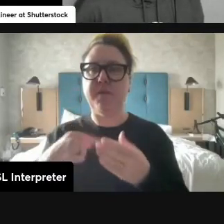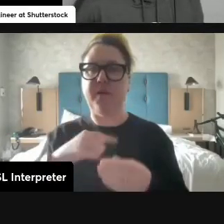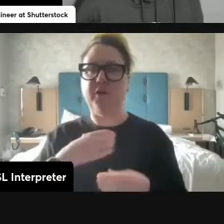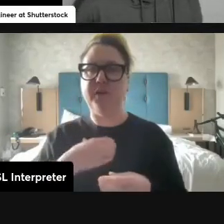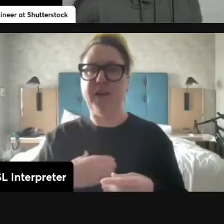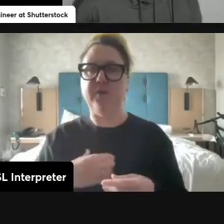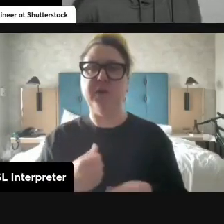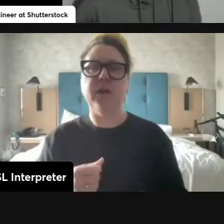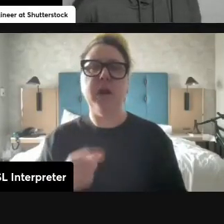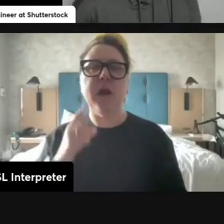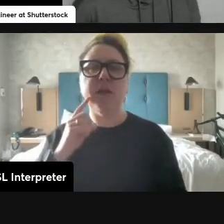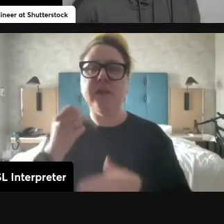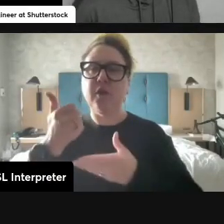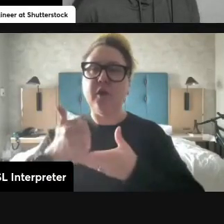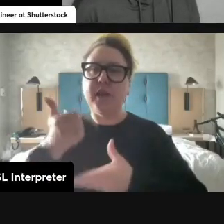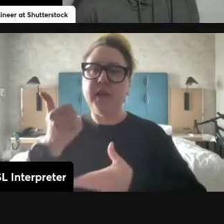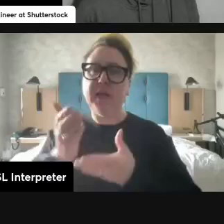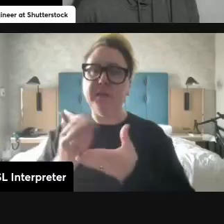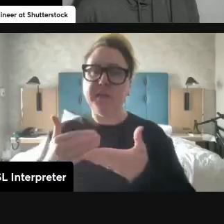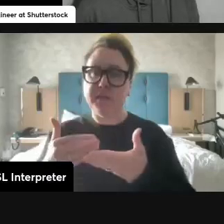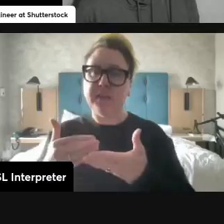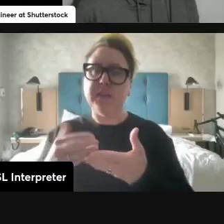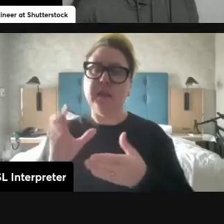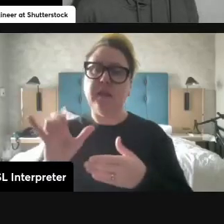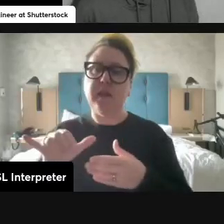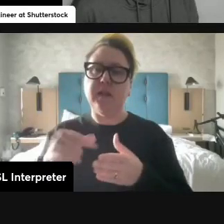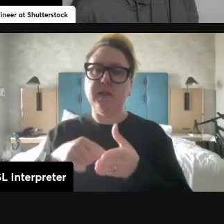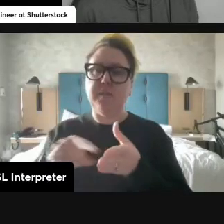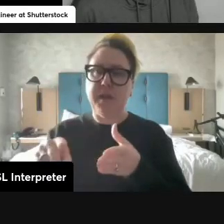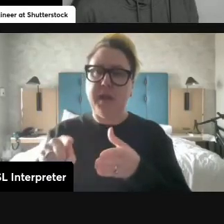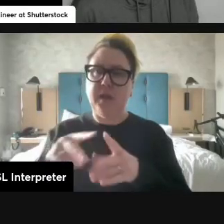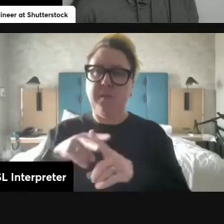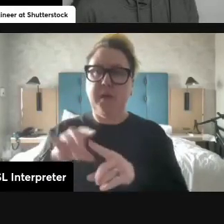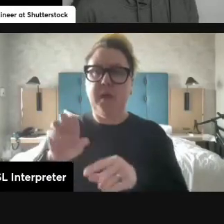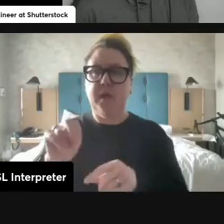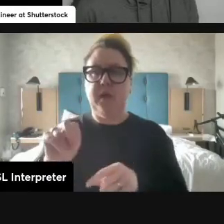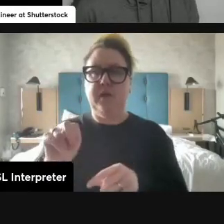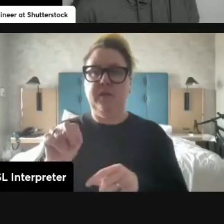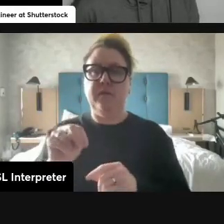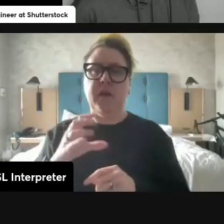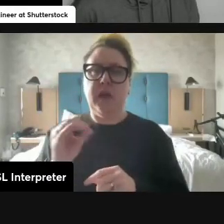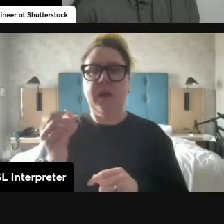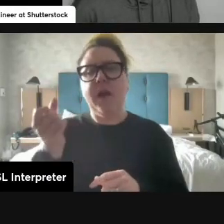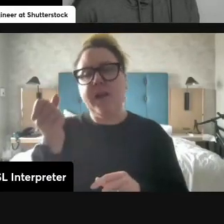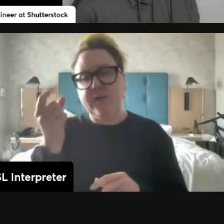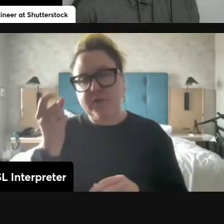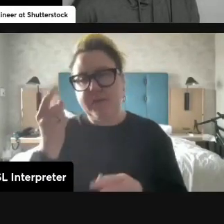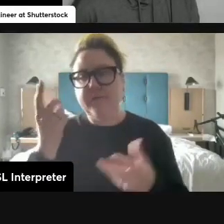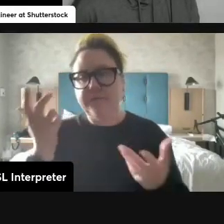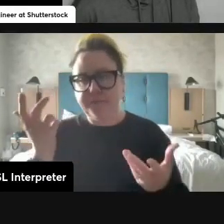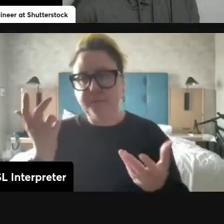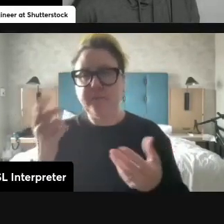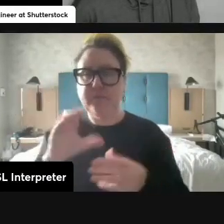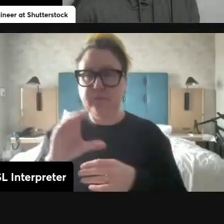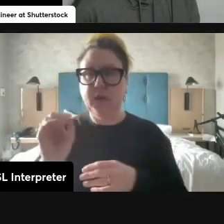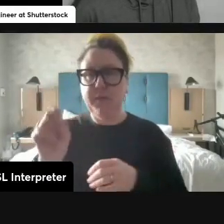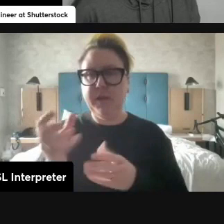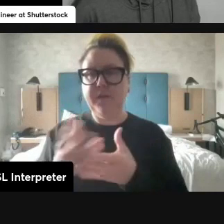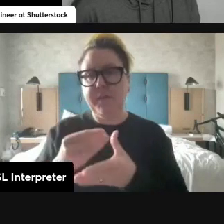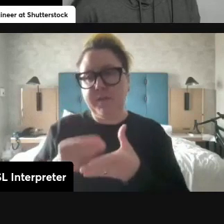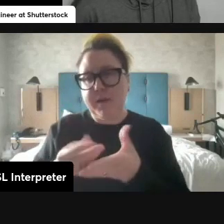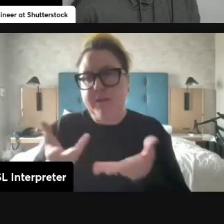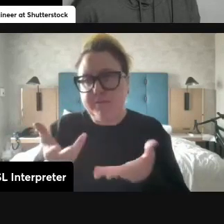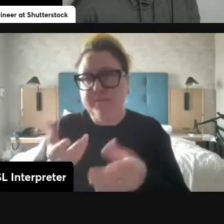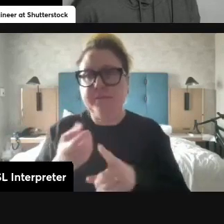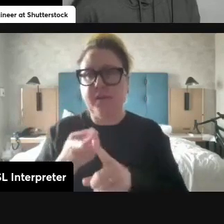I guess the authentication piece, right? That's a paid plugin, which understand, right? Companies have to make their money from